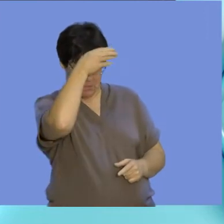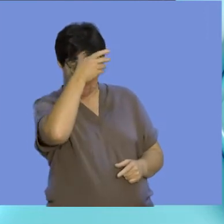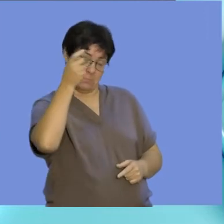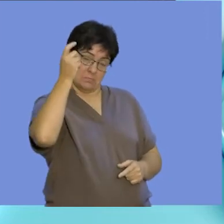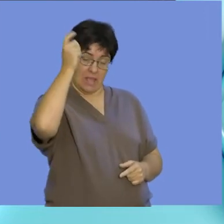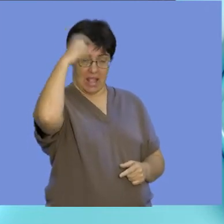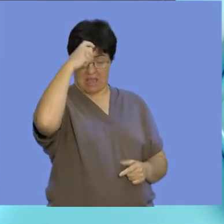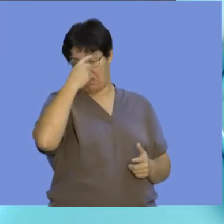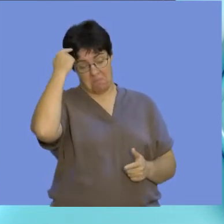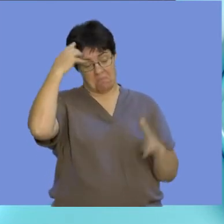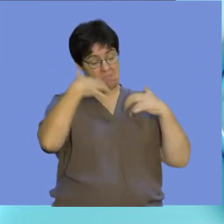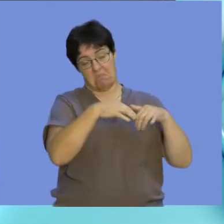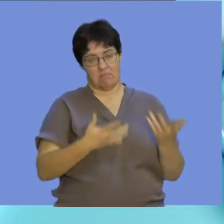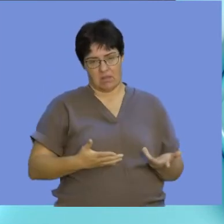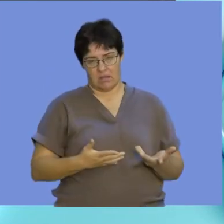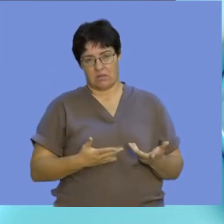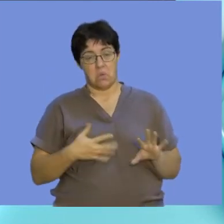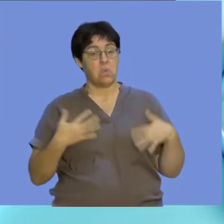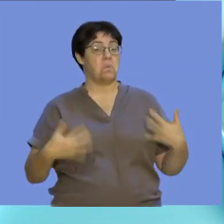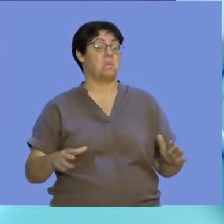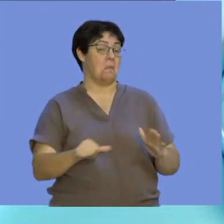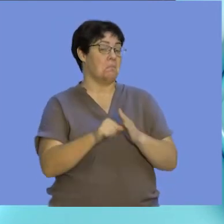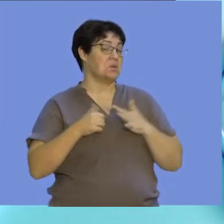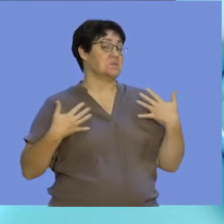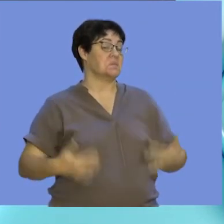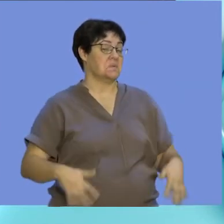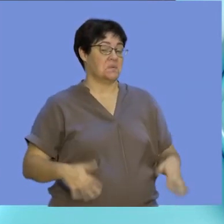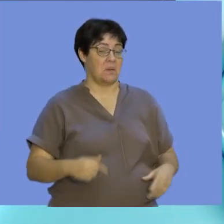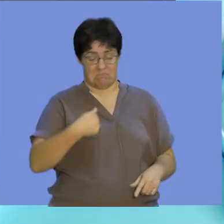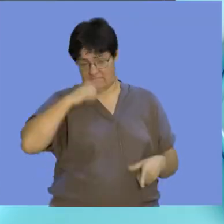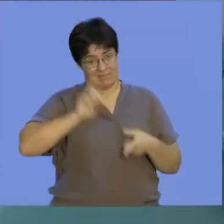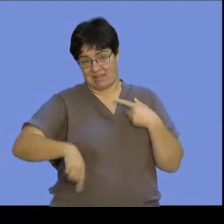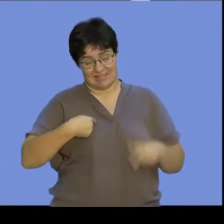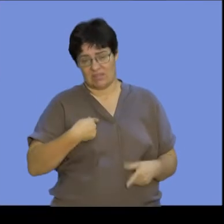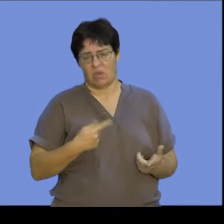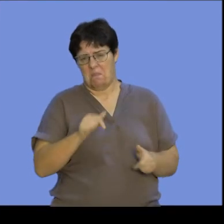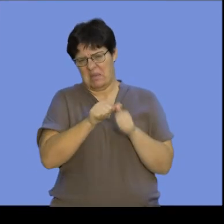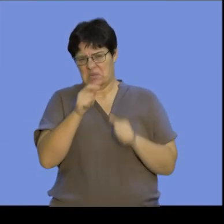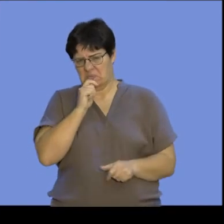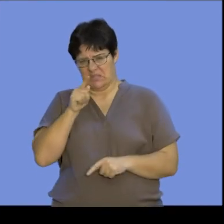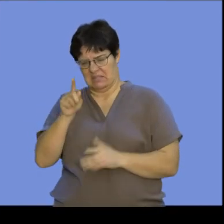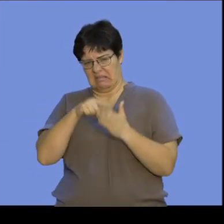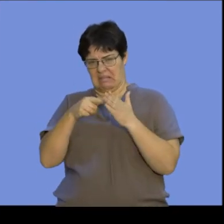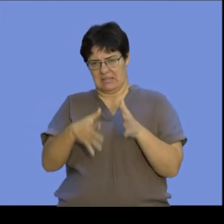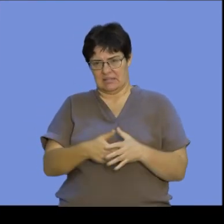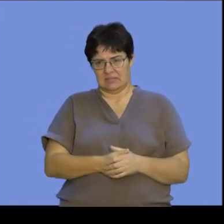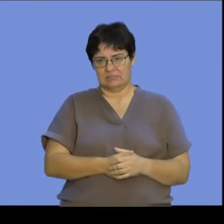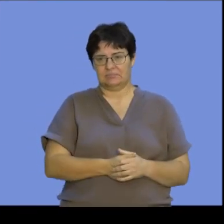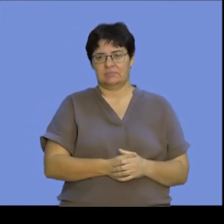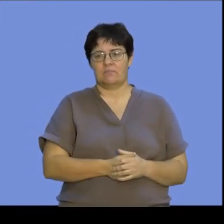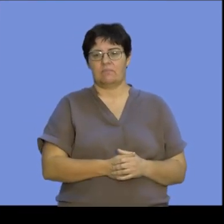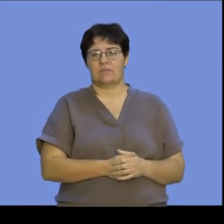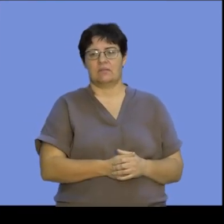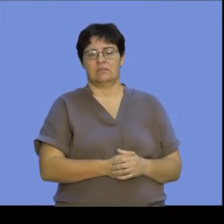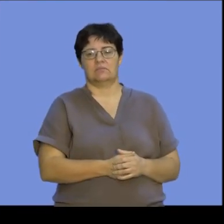in your head, and that's impressive, okay? I can't. So, calculator. Here we go.